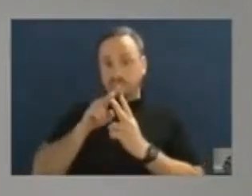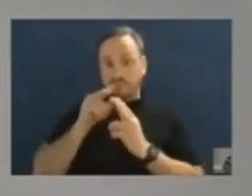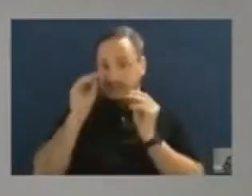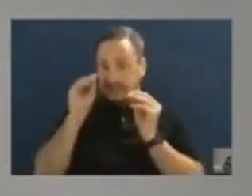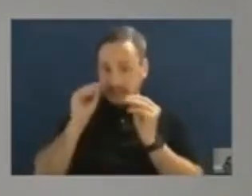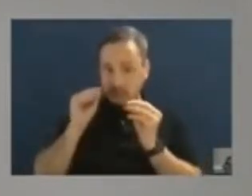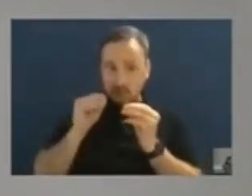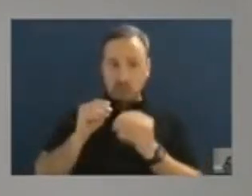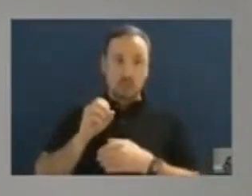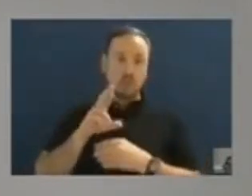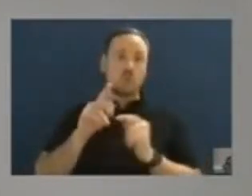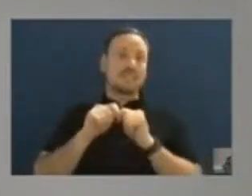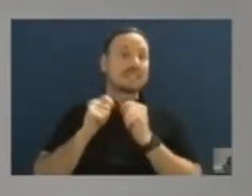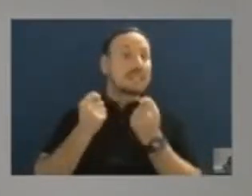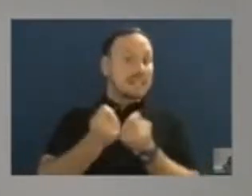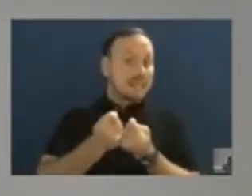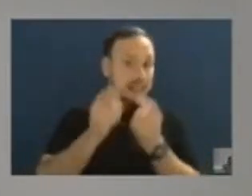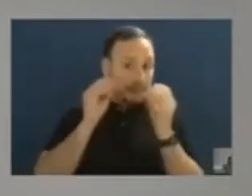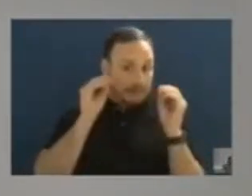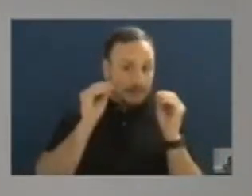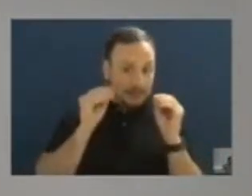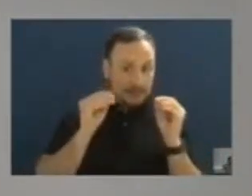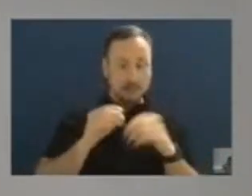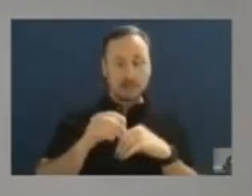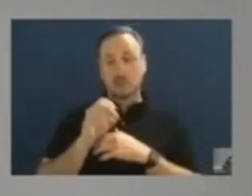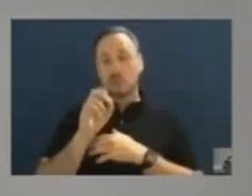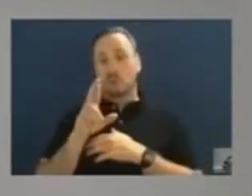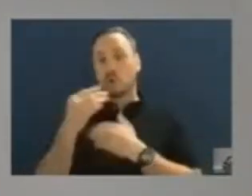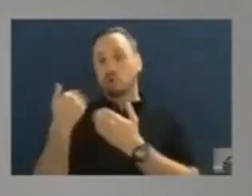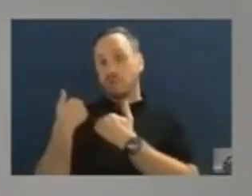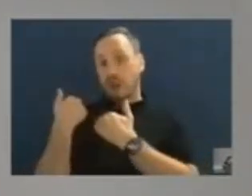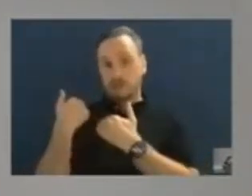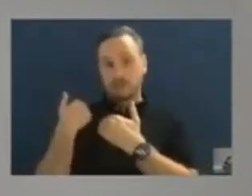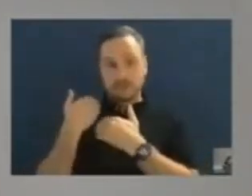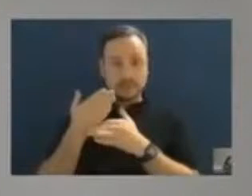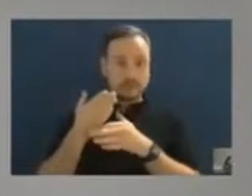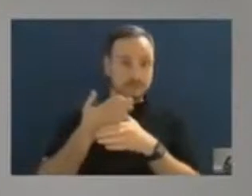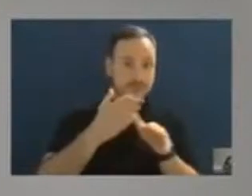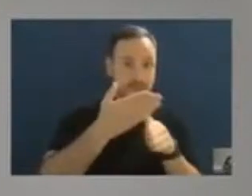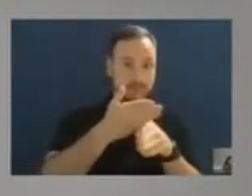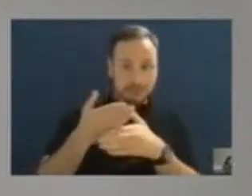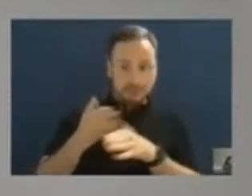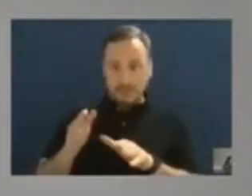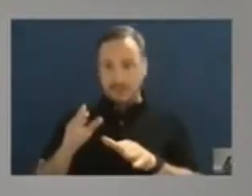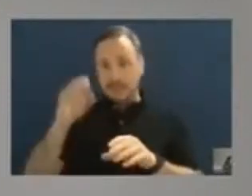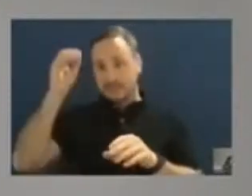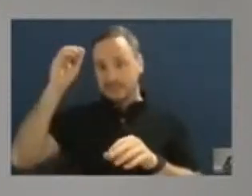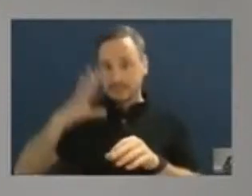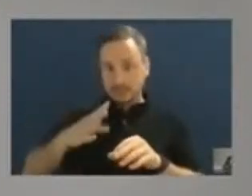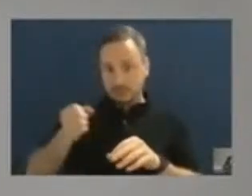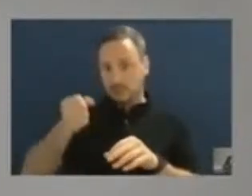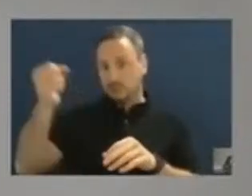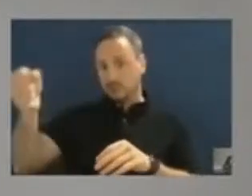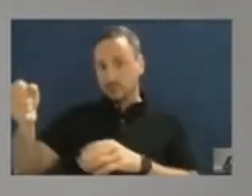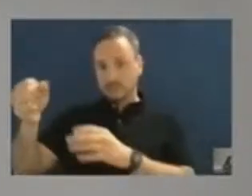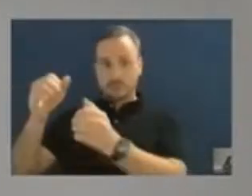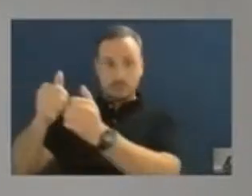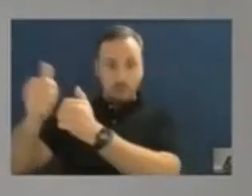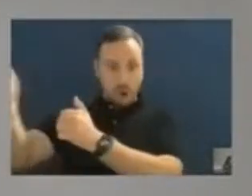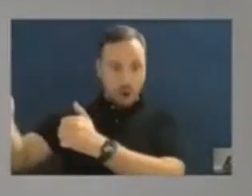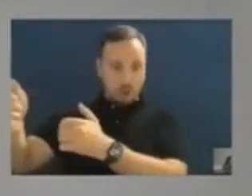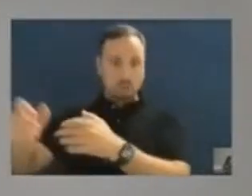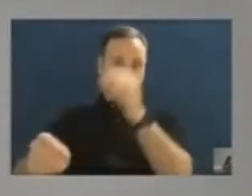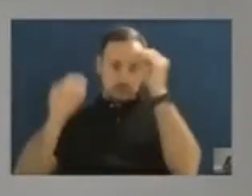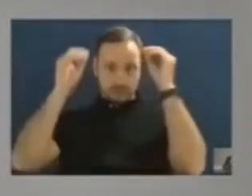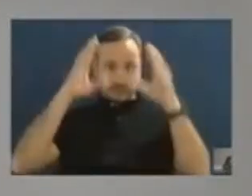divide the responsibilities where these teachers are supporting in person, and these are the teachers that are going to be supporting the full remote academy. In other instances, and especially